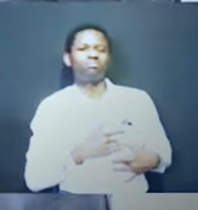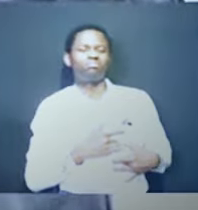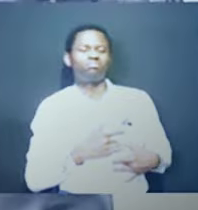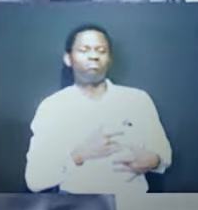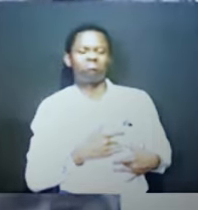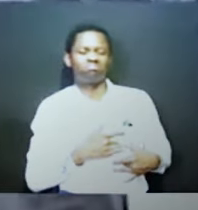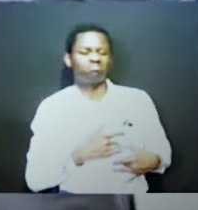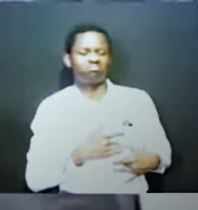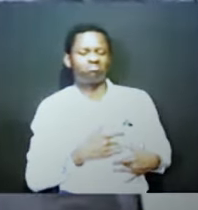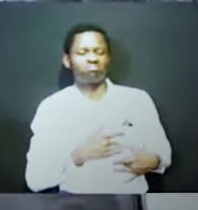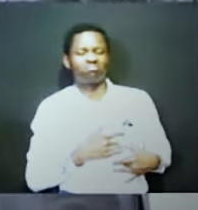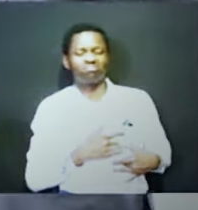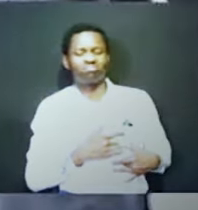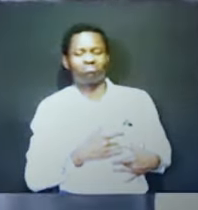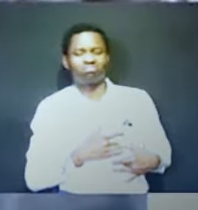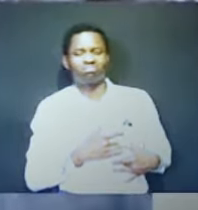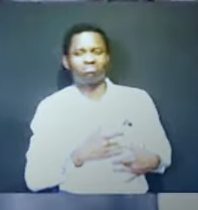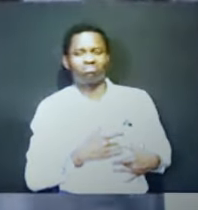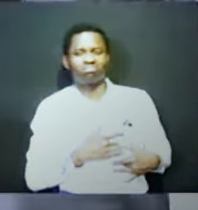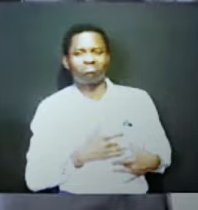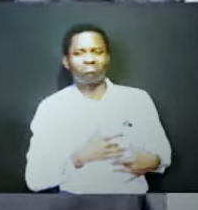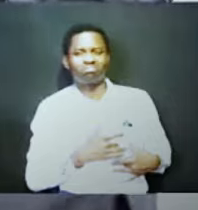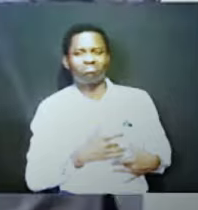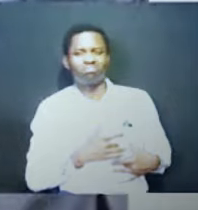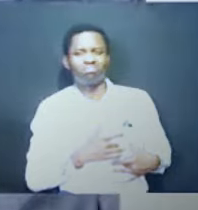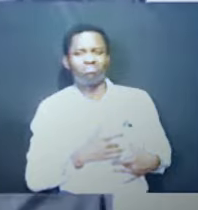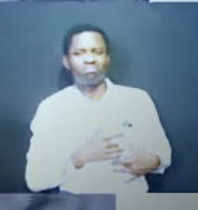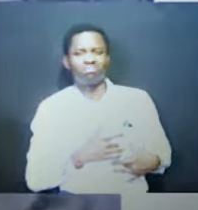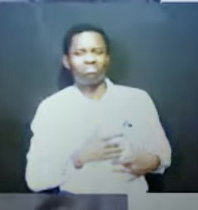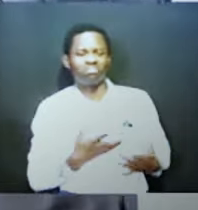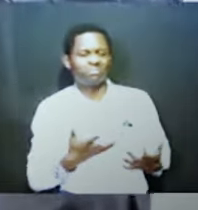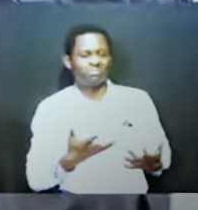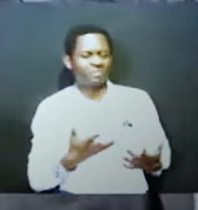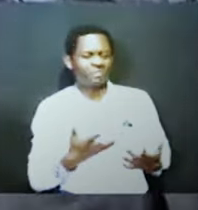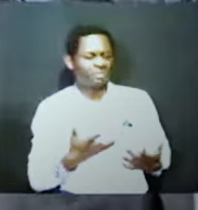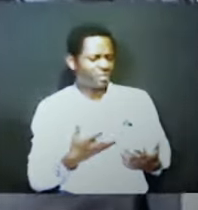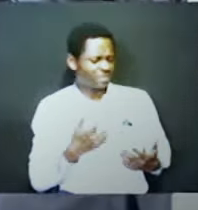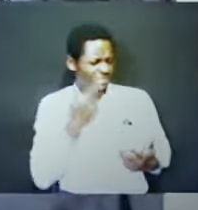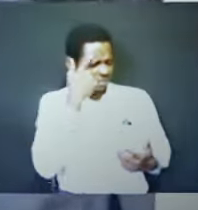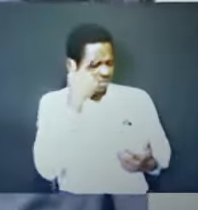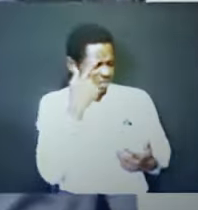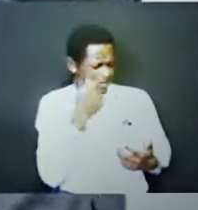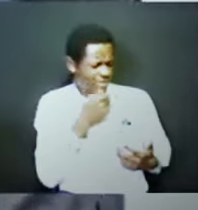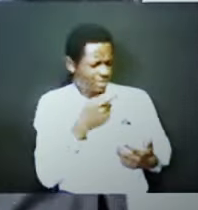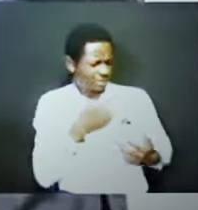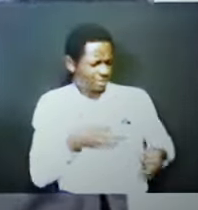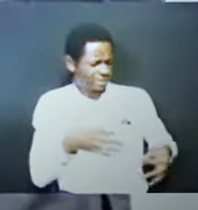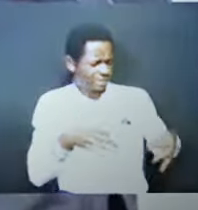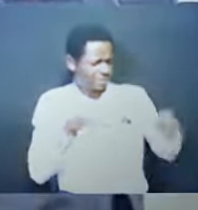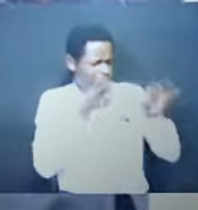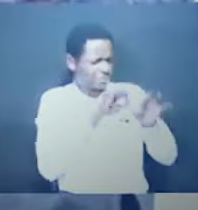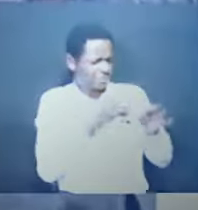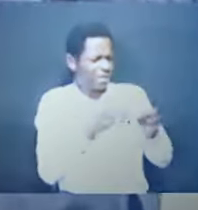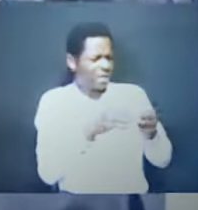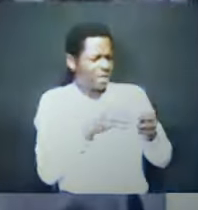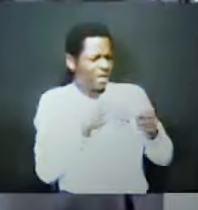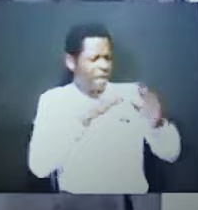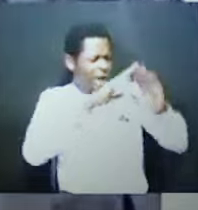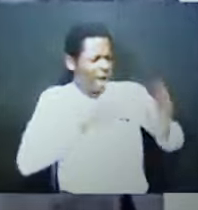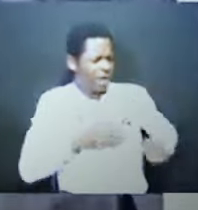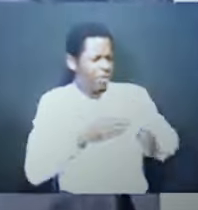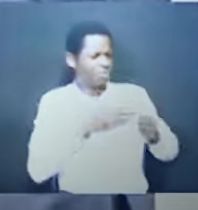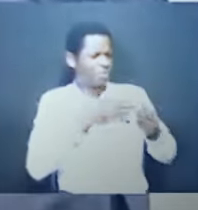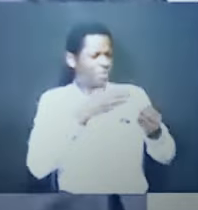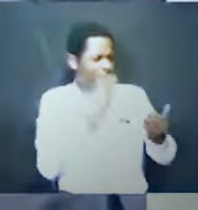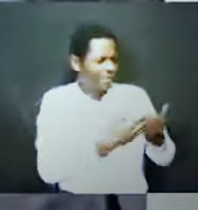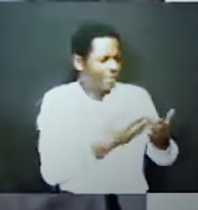We see so much value in things, houses, vineyards. This is what